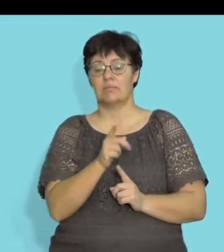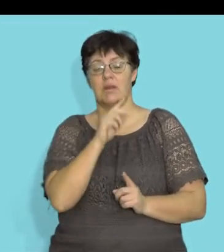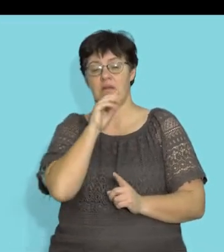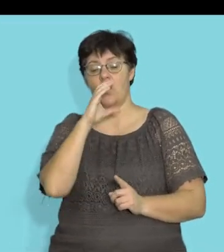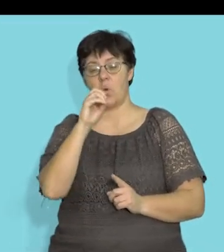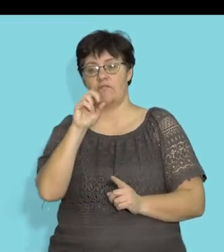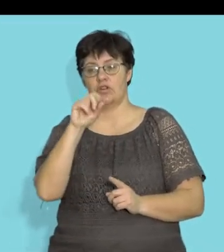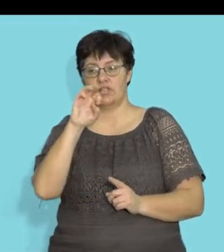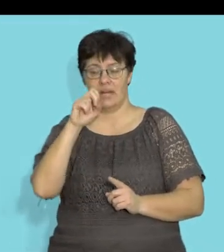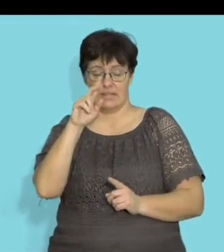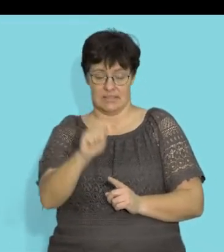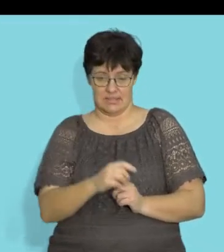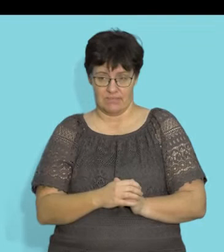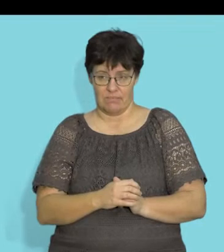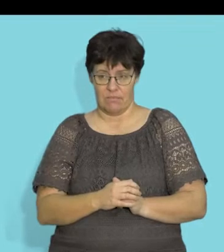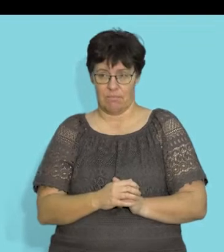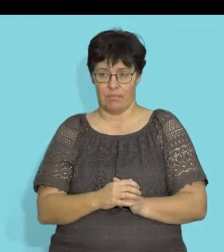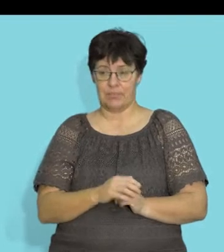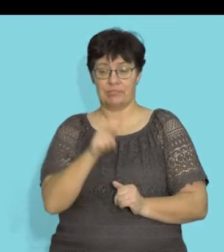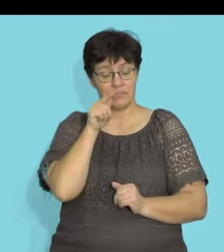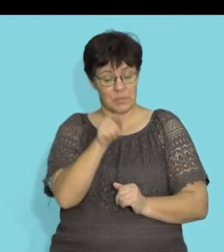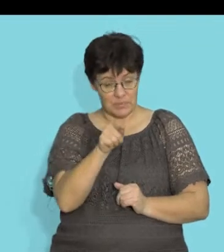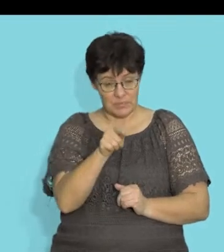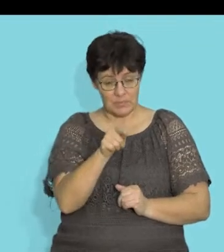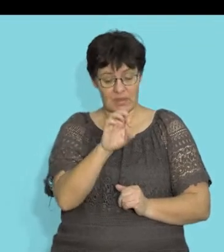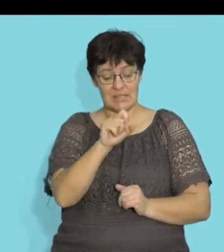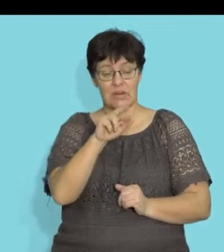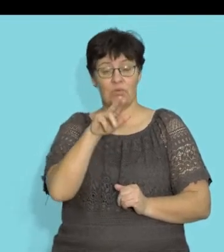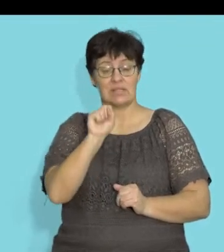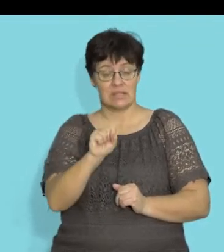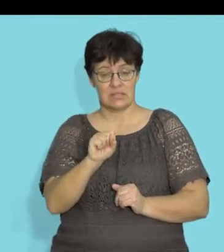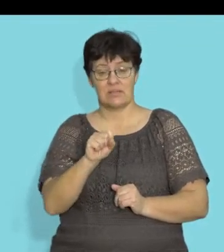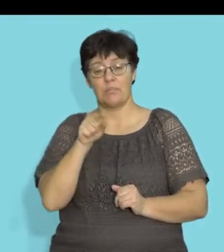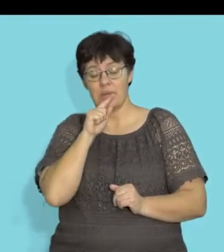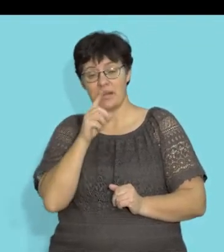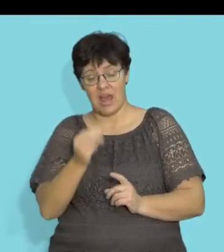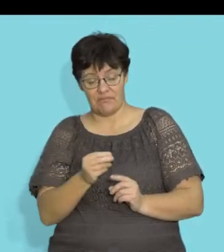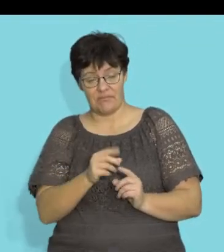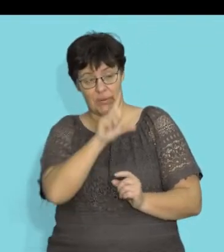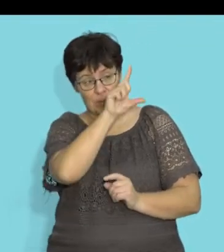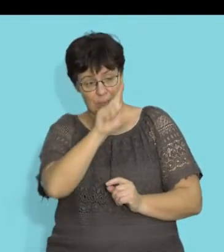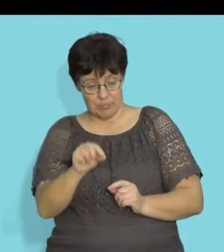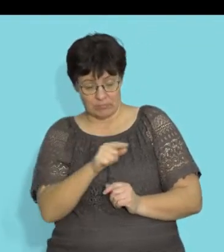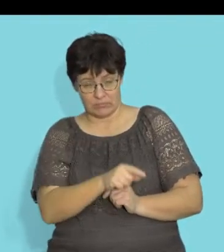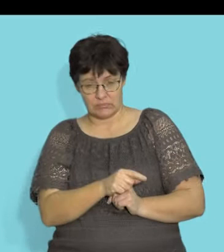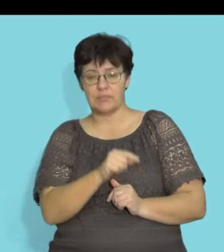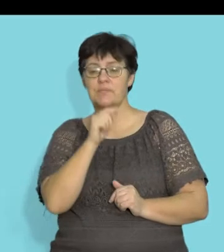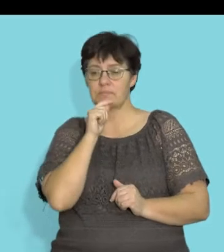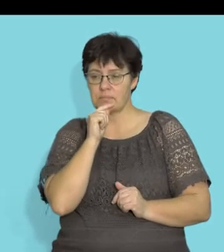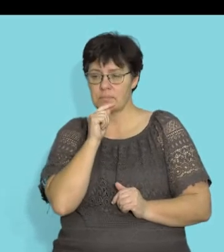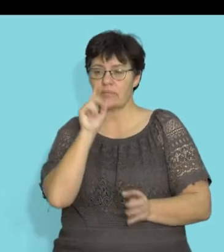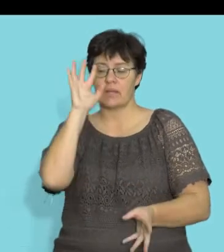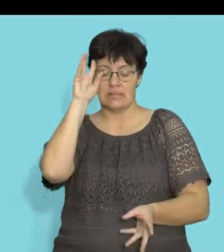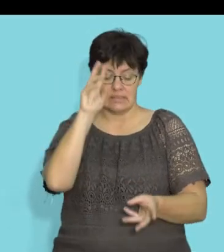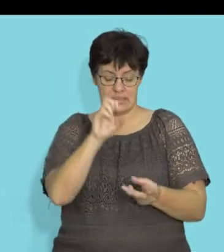convergent. So, when a series is convergent, it means that I can calculate the sum of